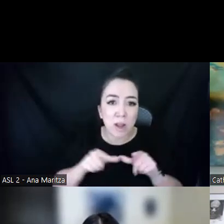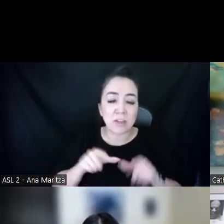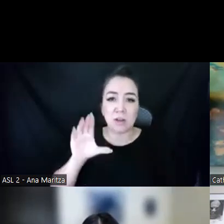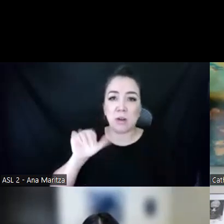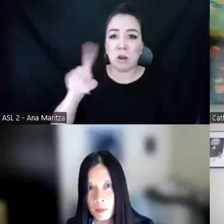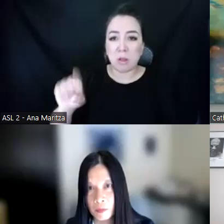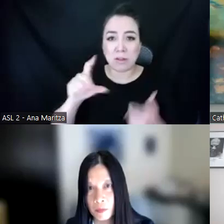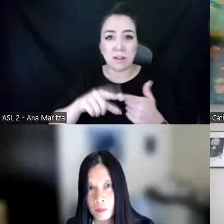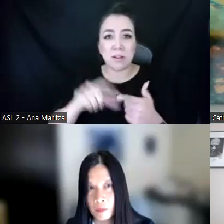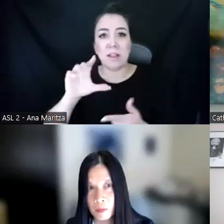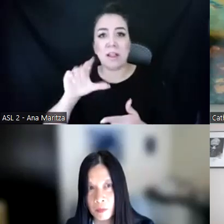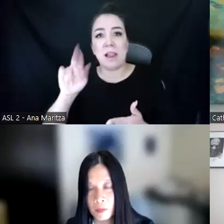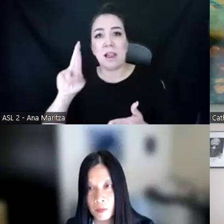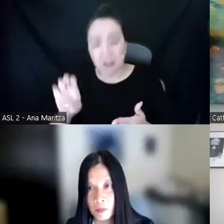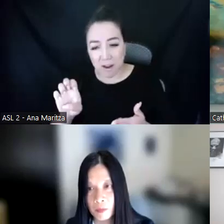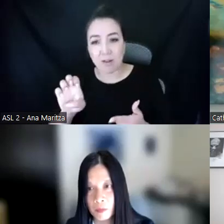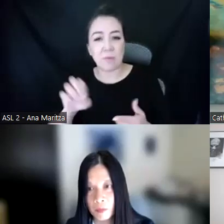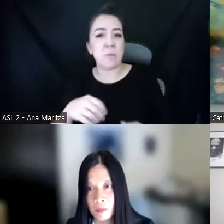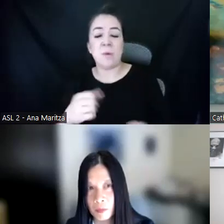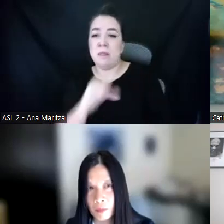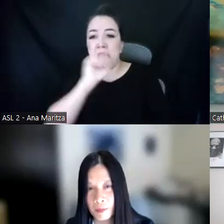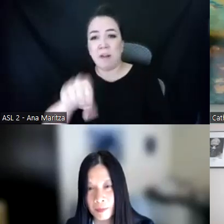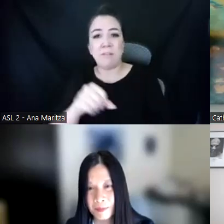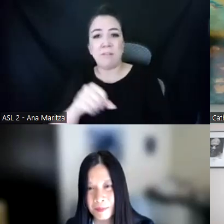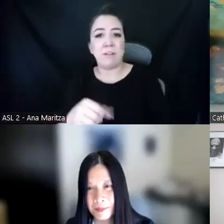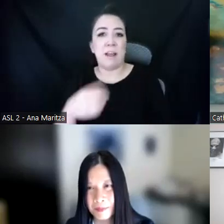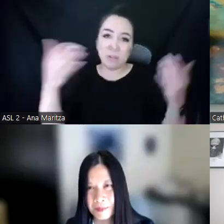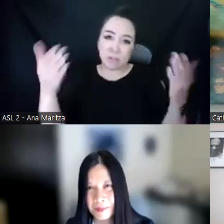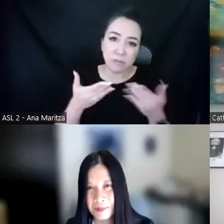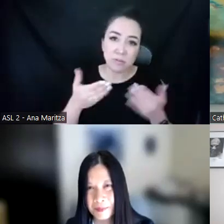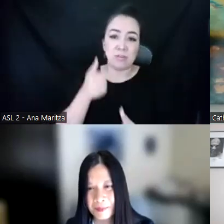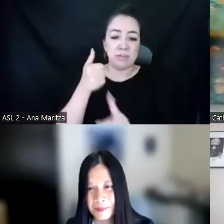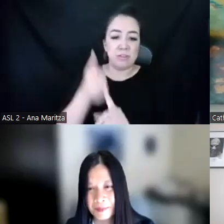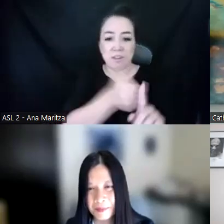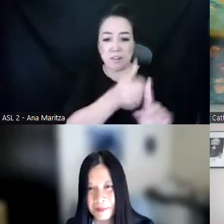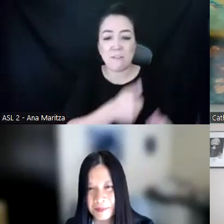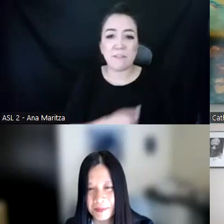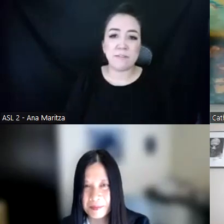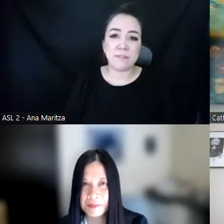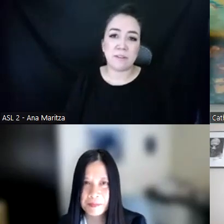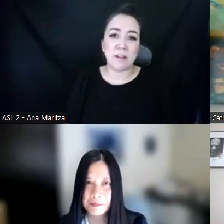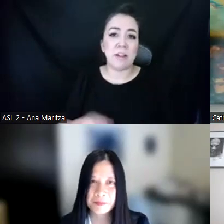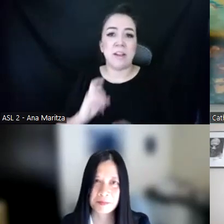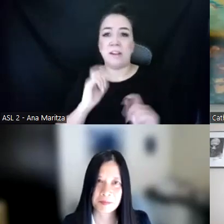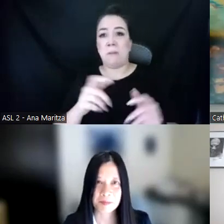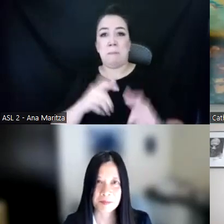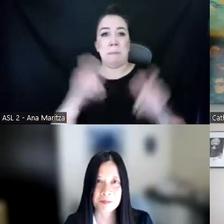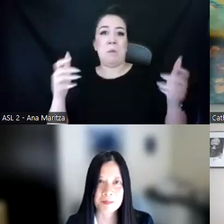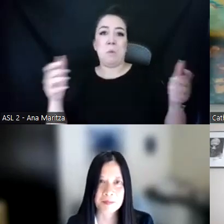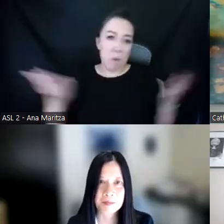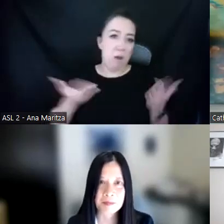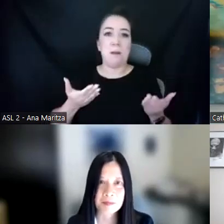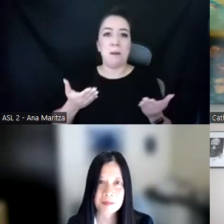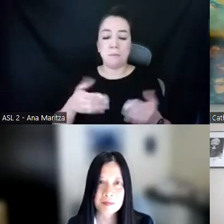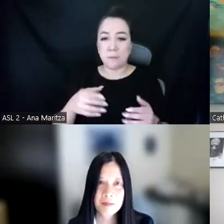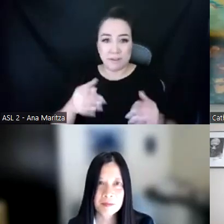and Claire Day, and we'd love to have you introduce yourself and we give you a big welcome. We're excited that you're able to